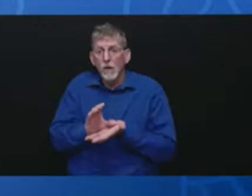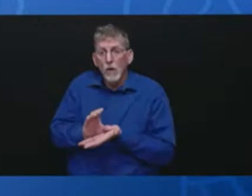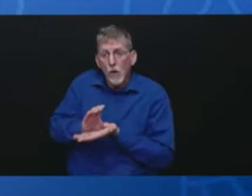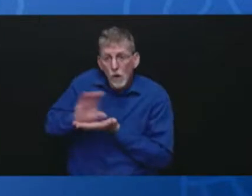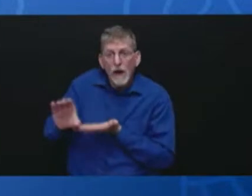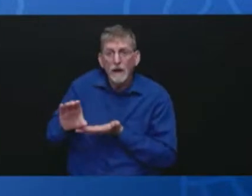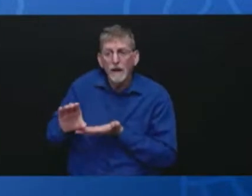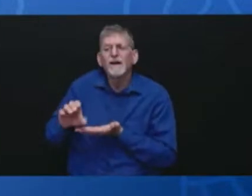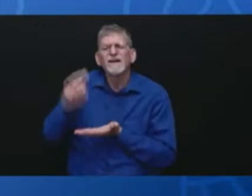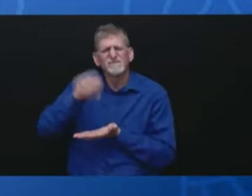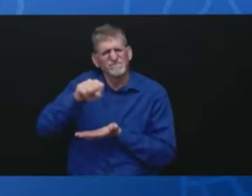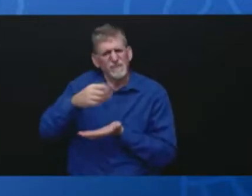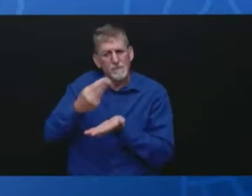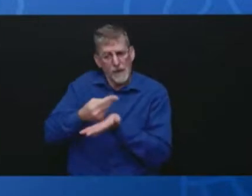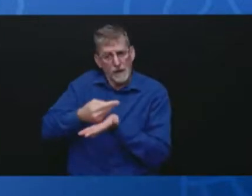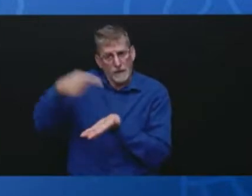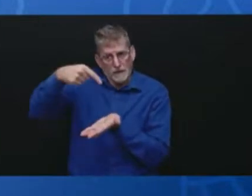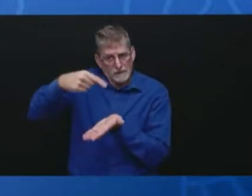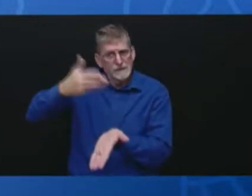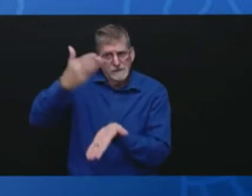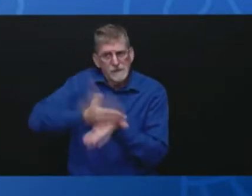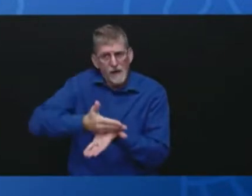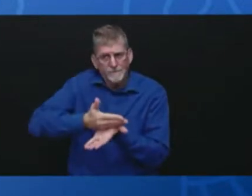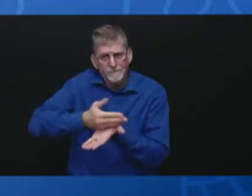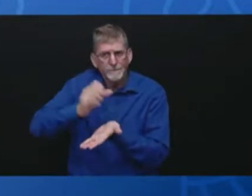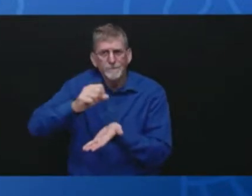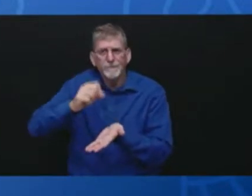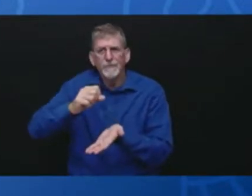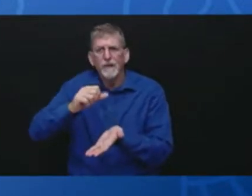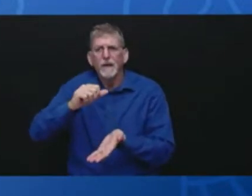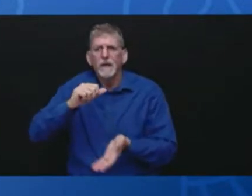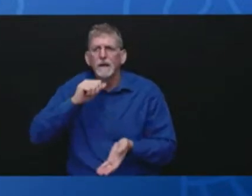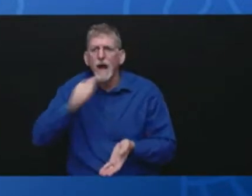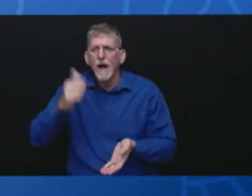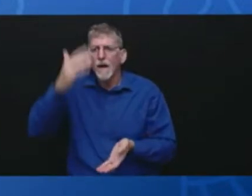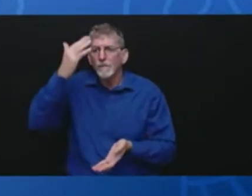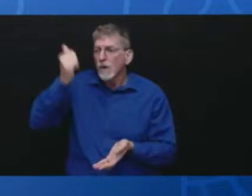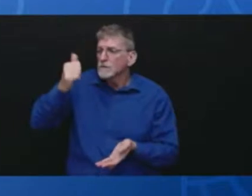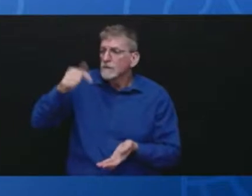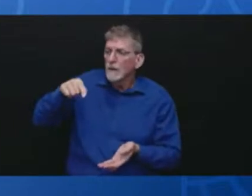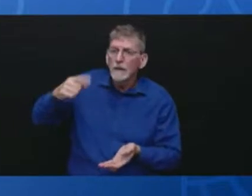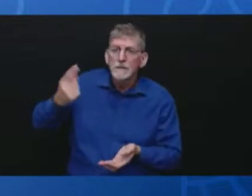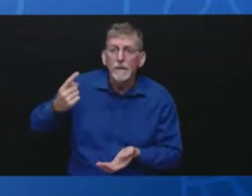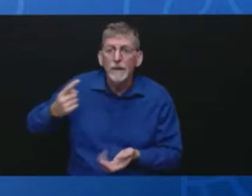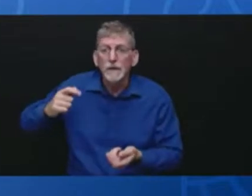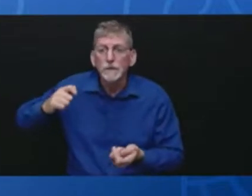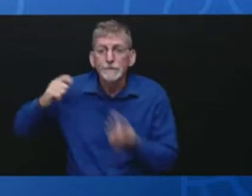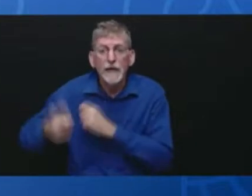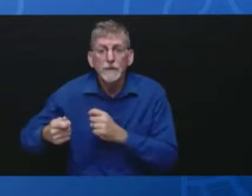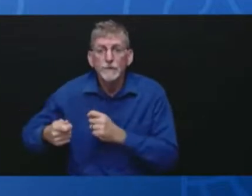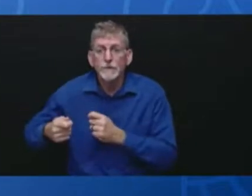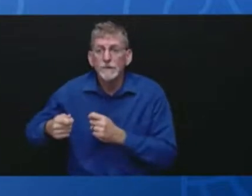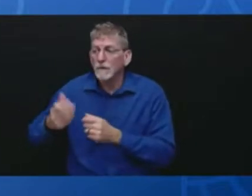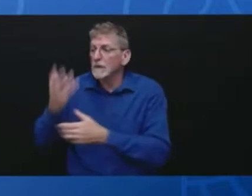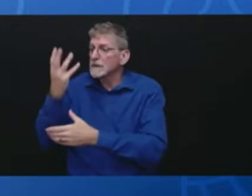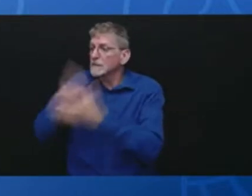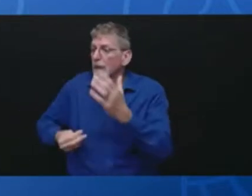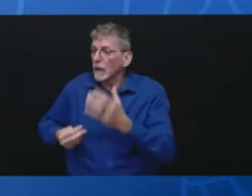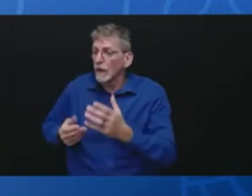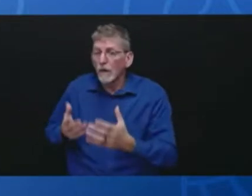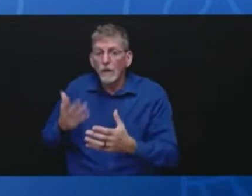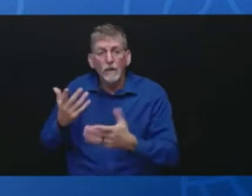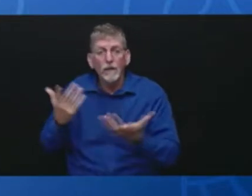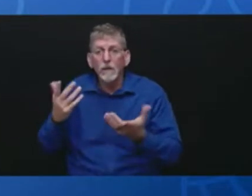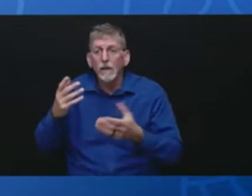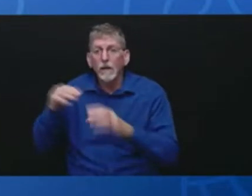doesn't mean just because something has changed, as this has, that it disappears or stops or